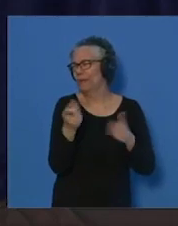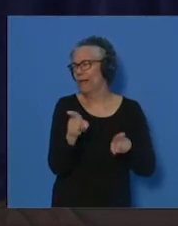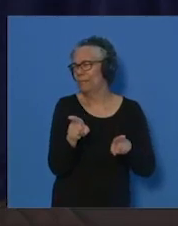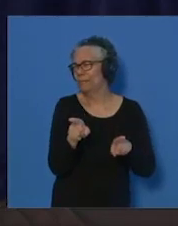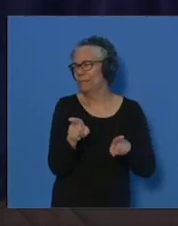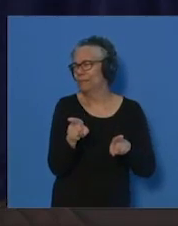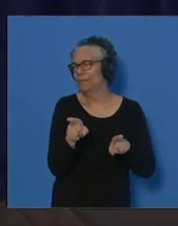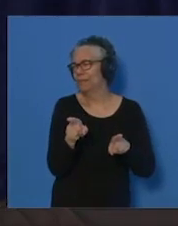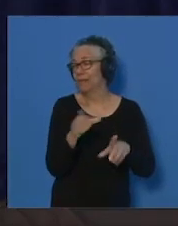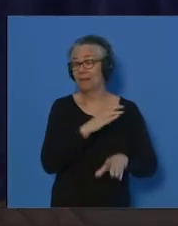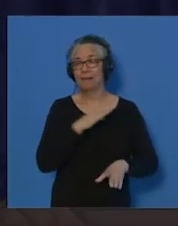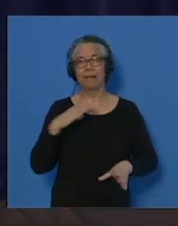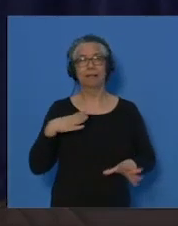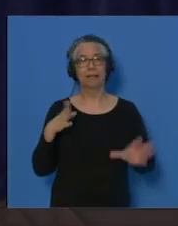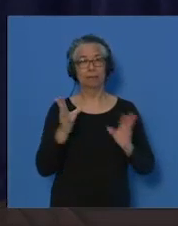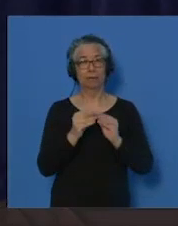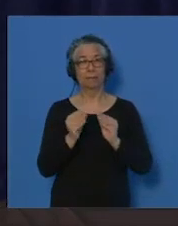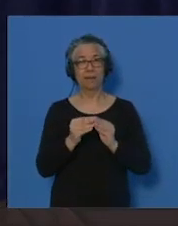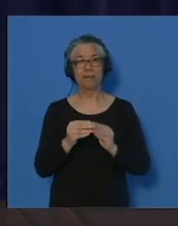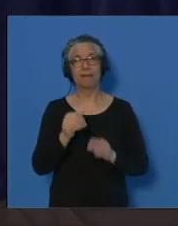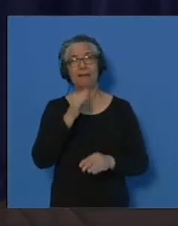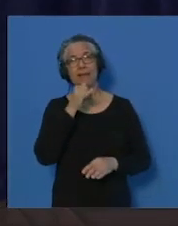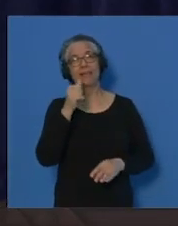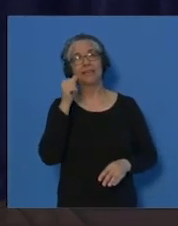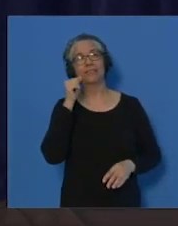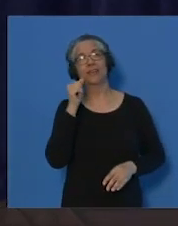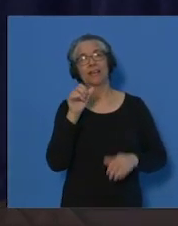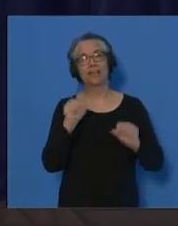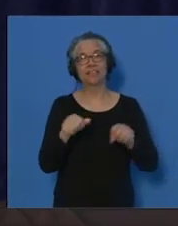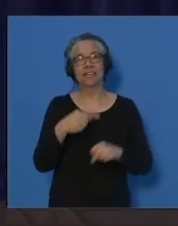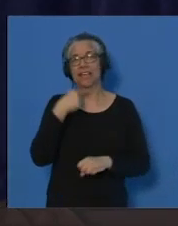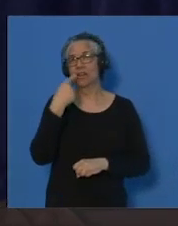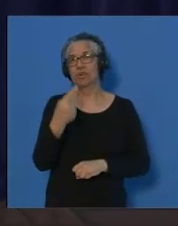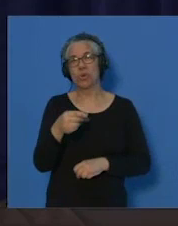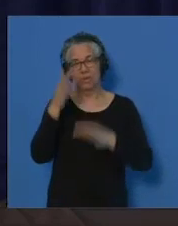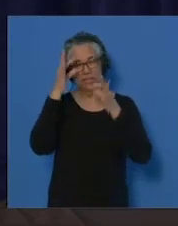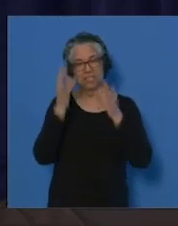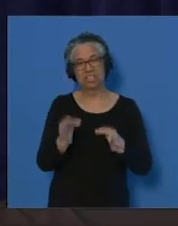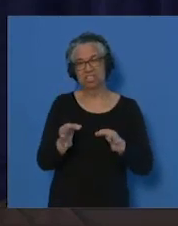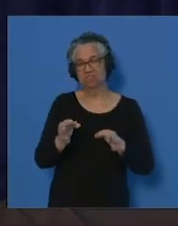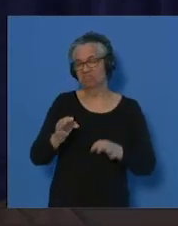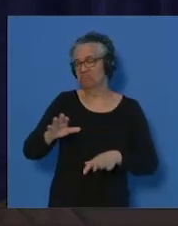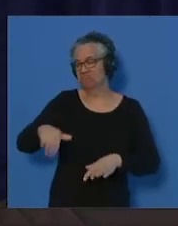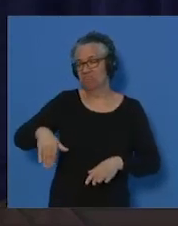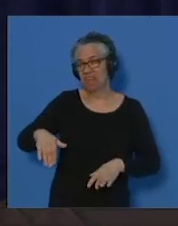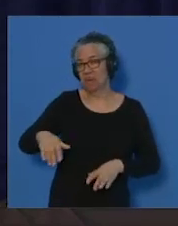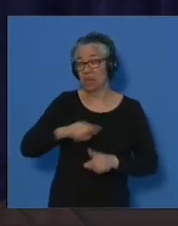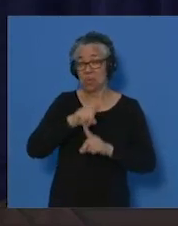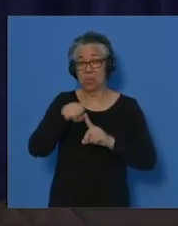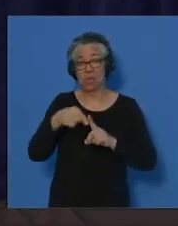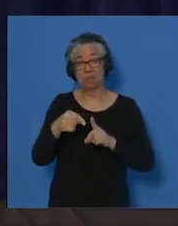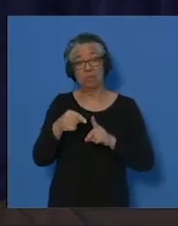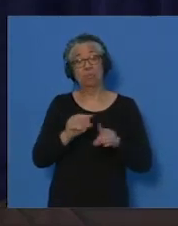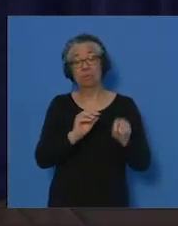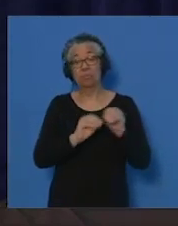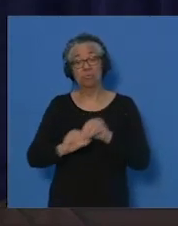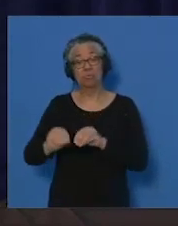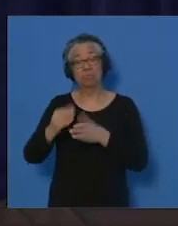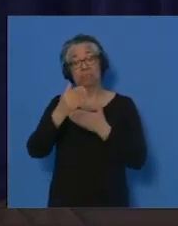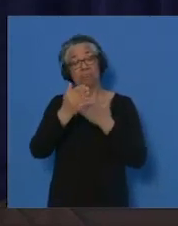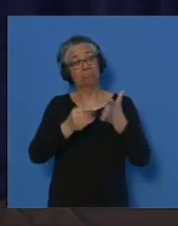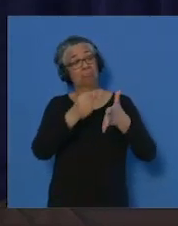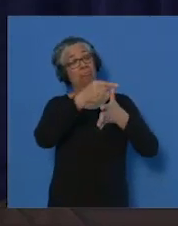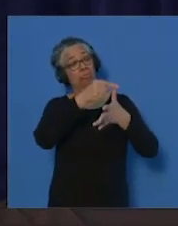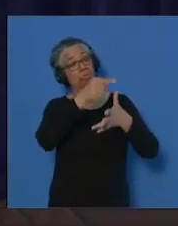the cabinet meeting yesterday, I can confirm that no decision has yet been made on when we will be moving towards phase